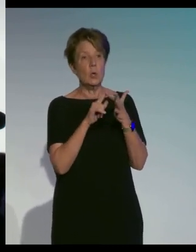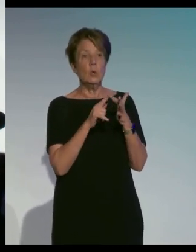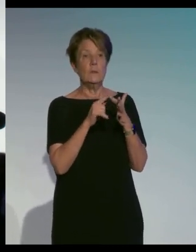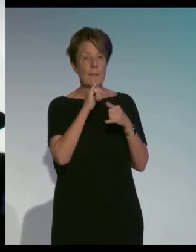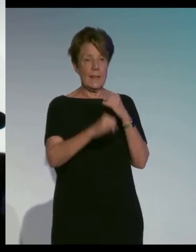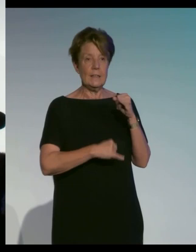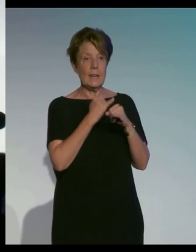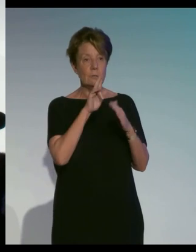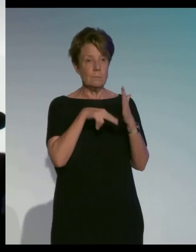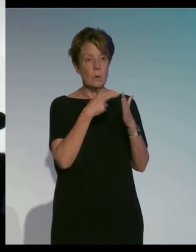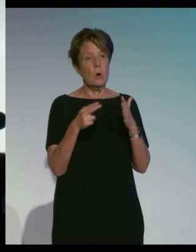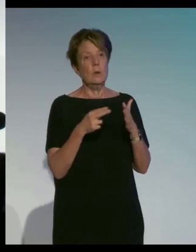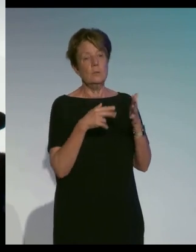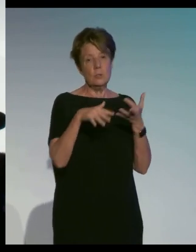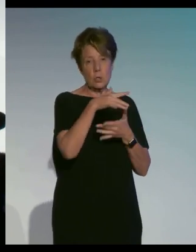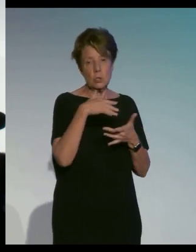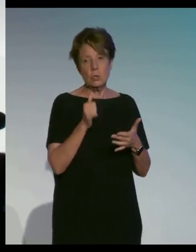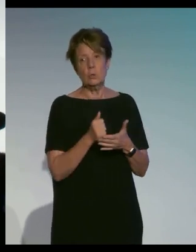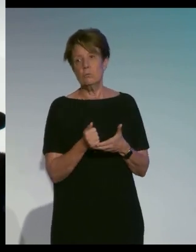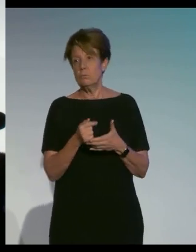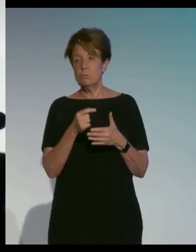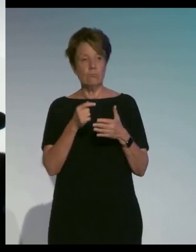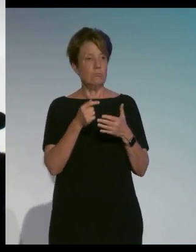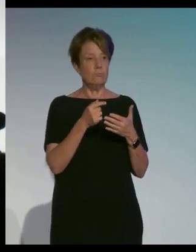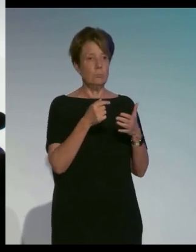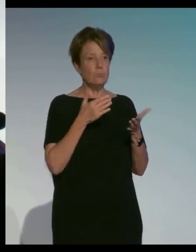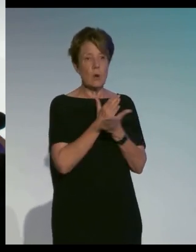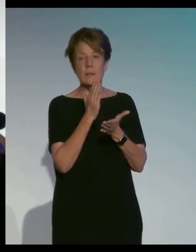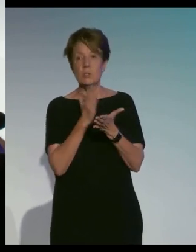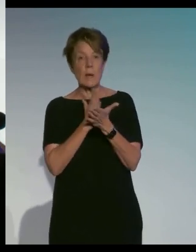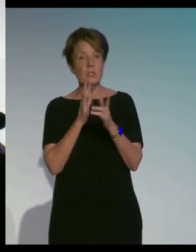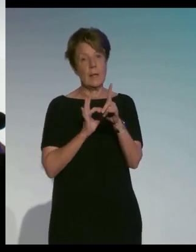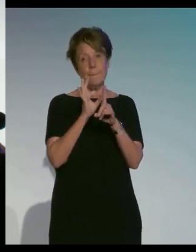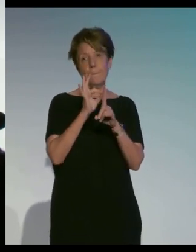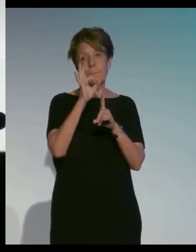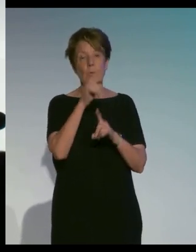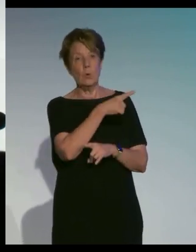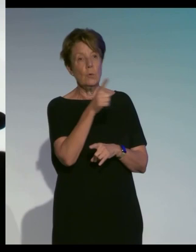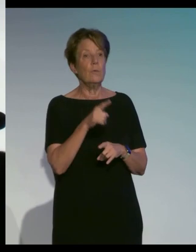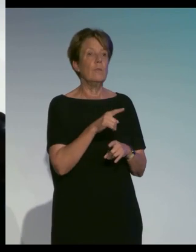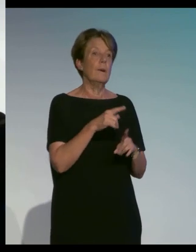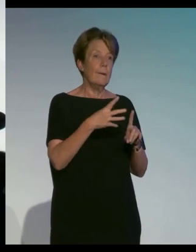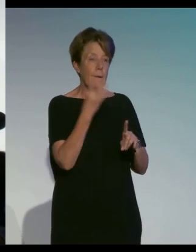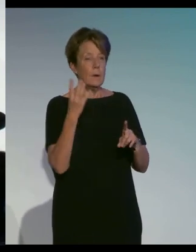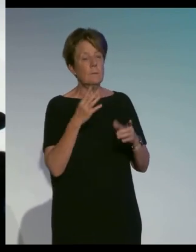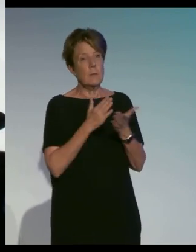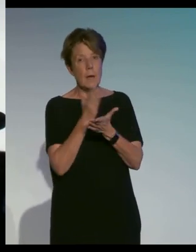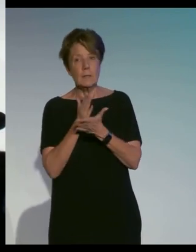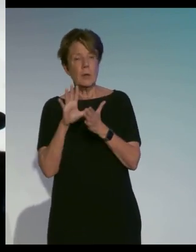Social and Cultural Rights to advance LGBTIQ rights, because we tend to all think about decriminalisation and civil and